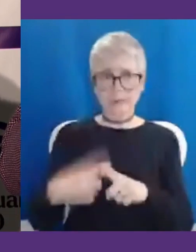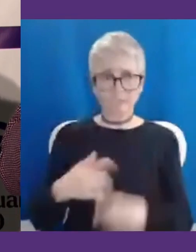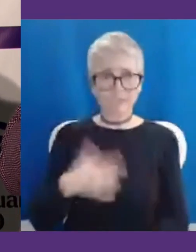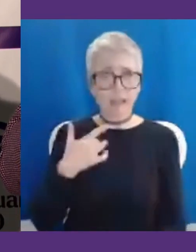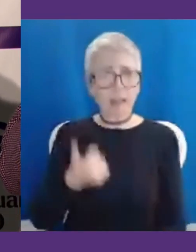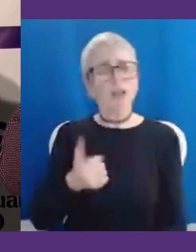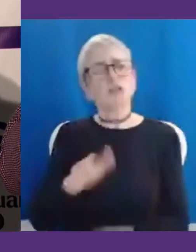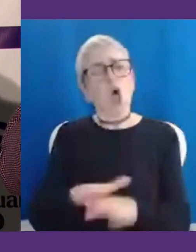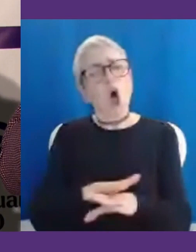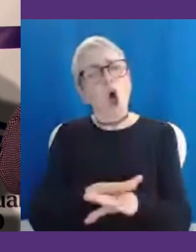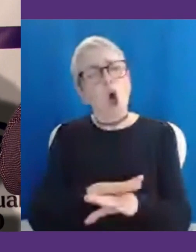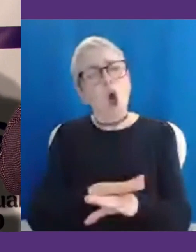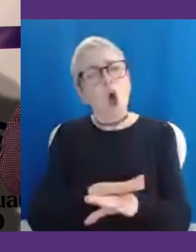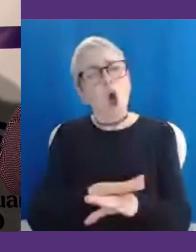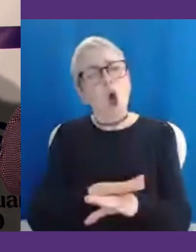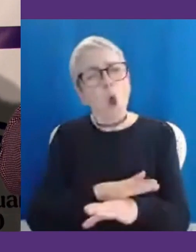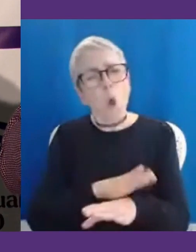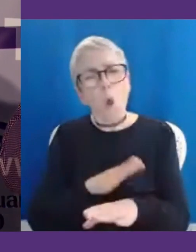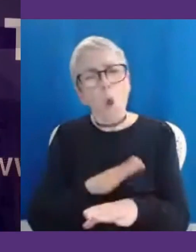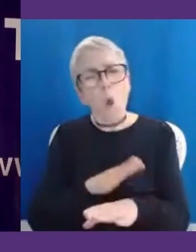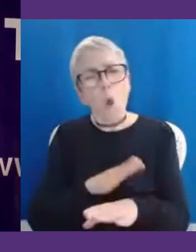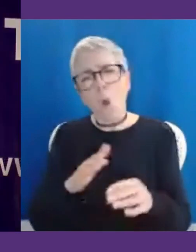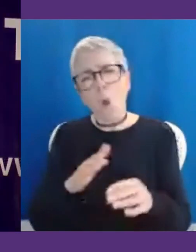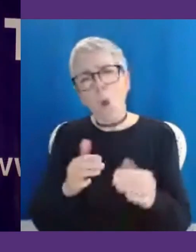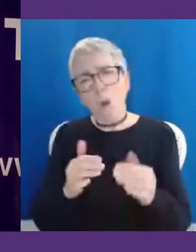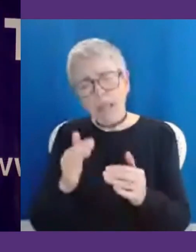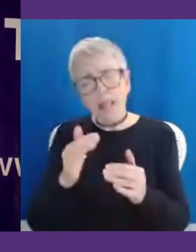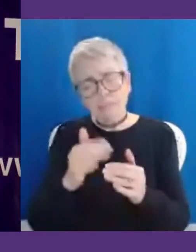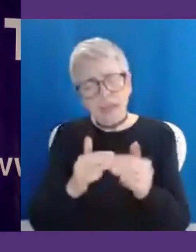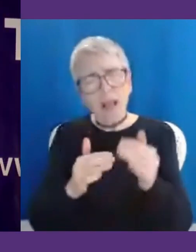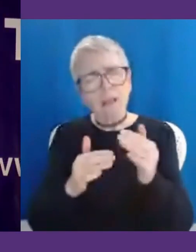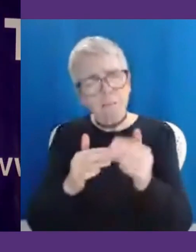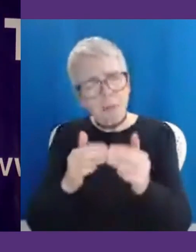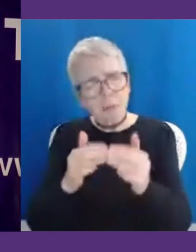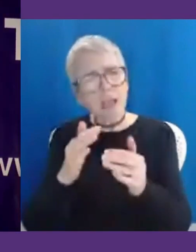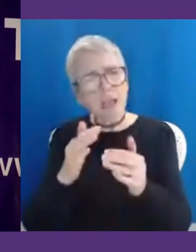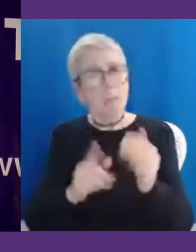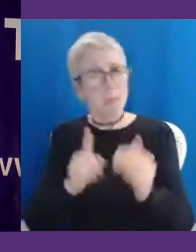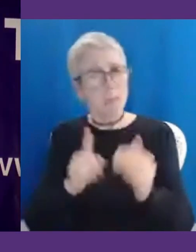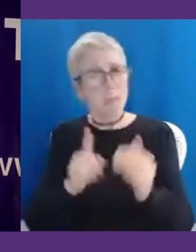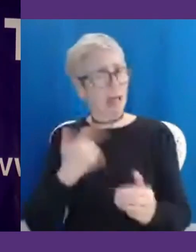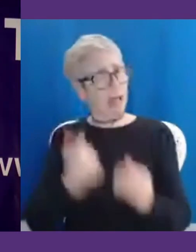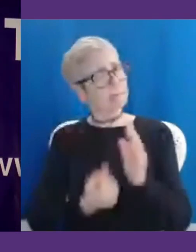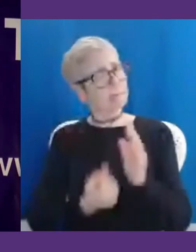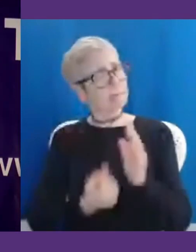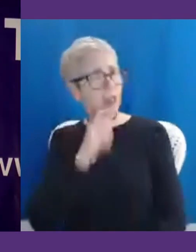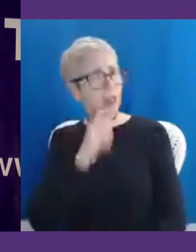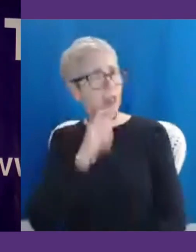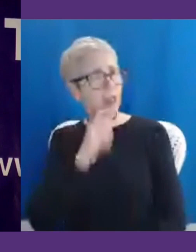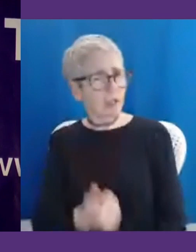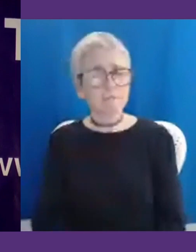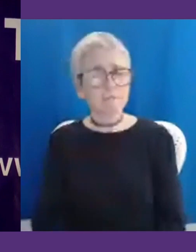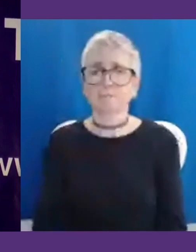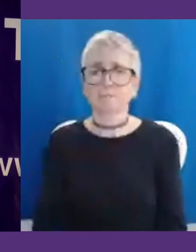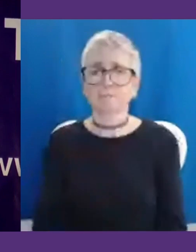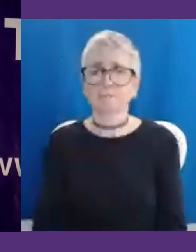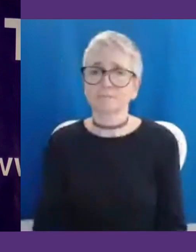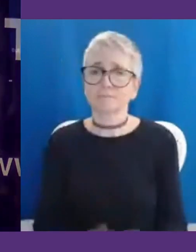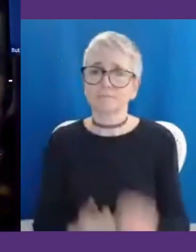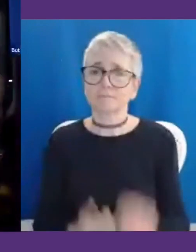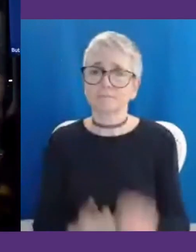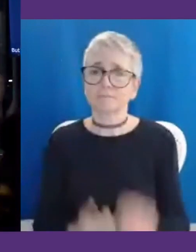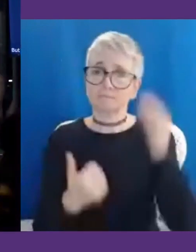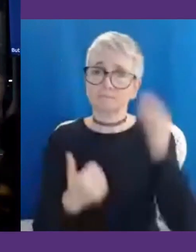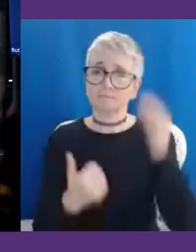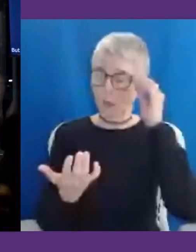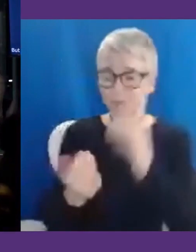crossed, but it is happening. Yeah, cool. Well, I just once more along the panel, I just to pick up